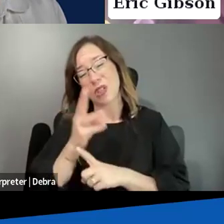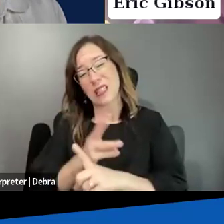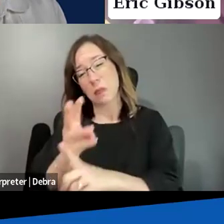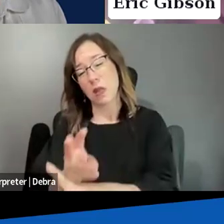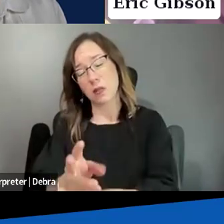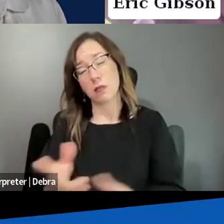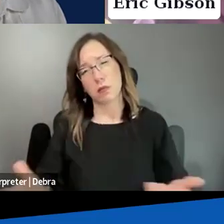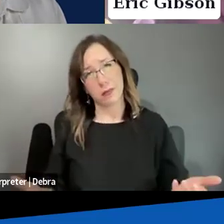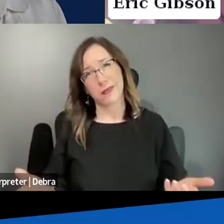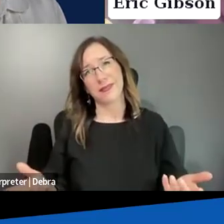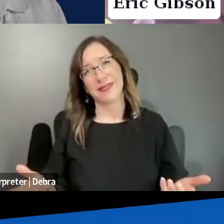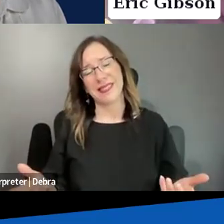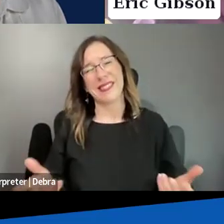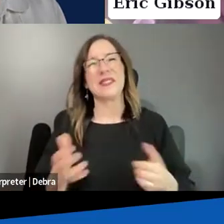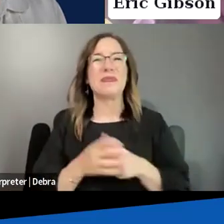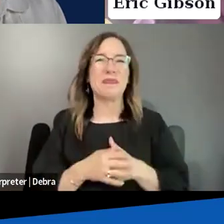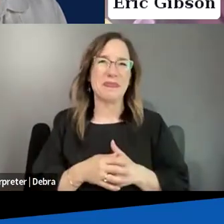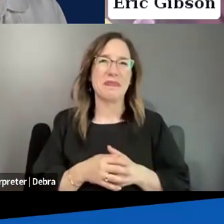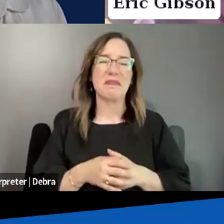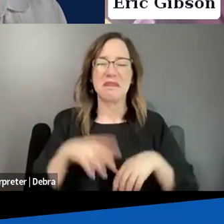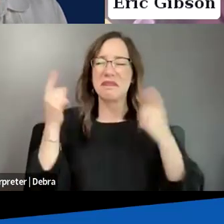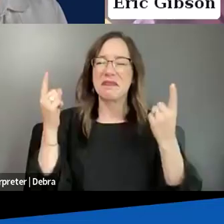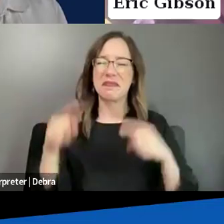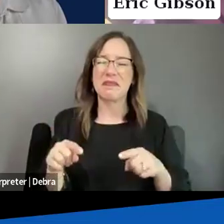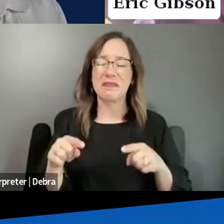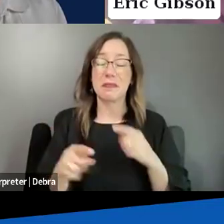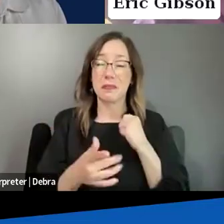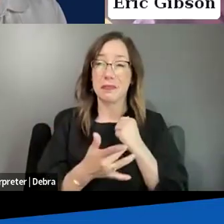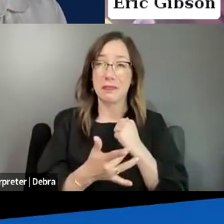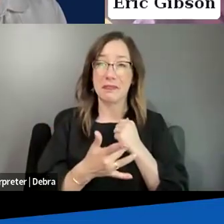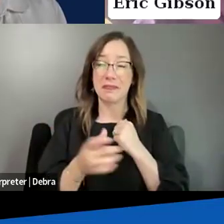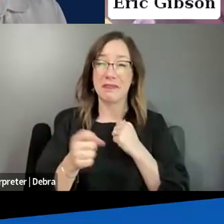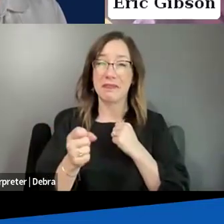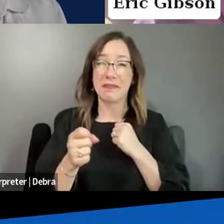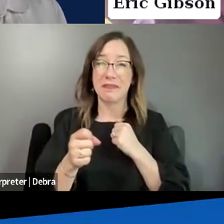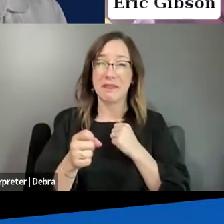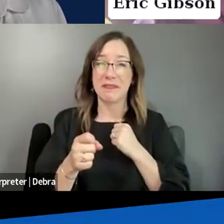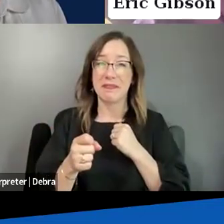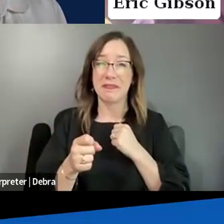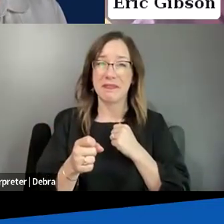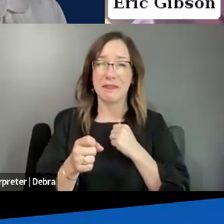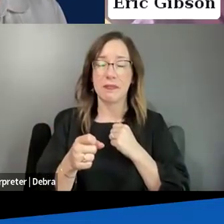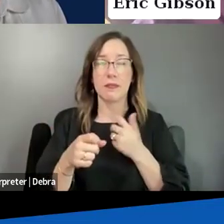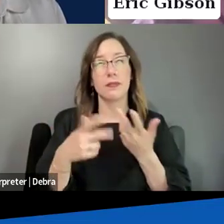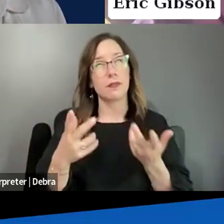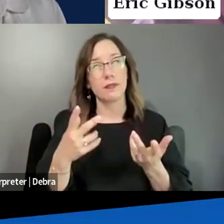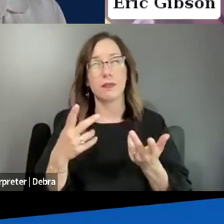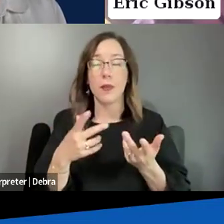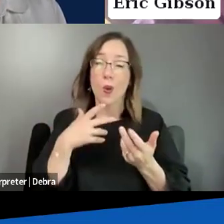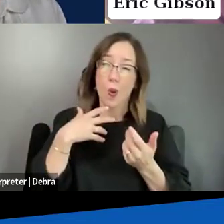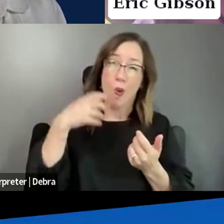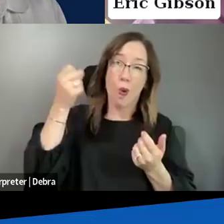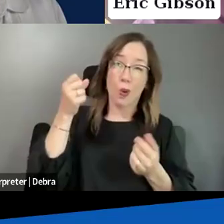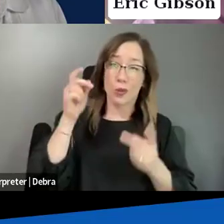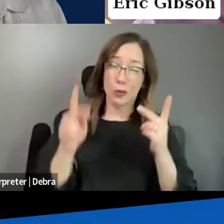things like that. So I do agree with technology. So yeah, as they're always like saying old